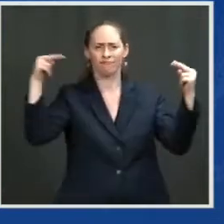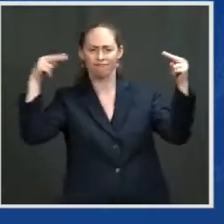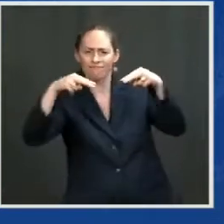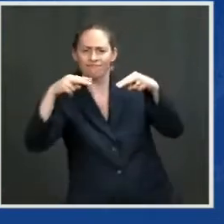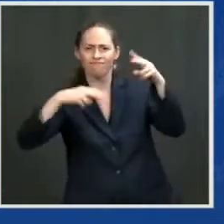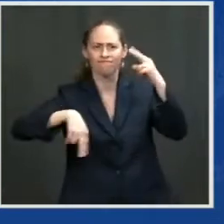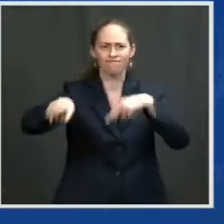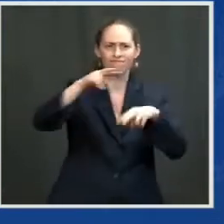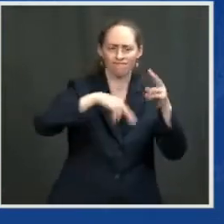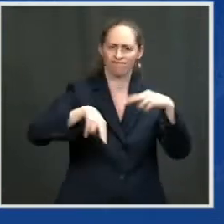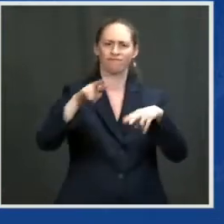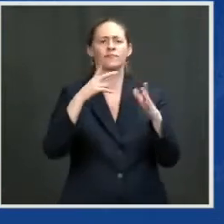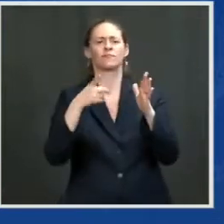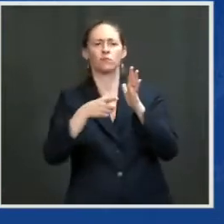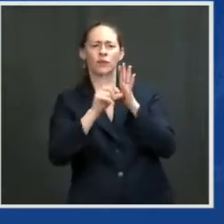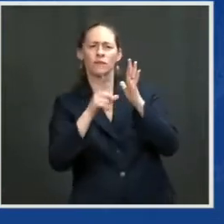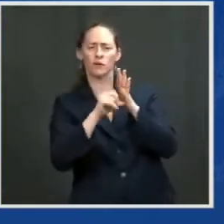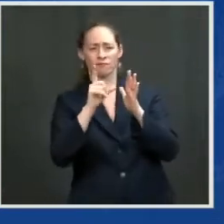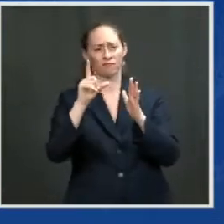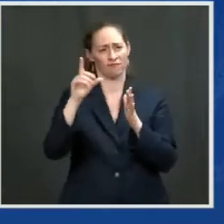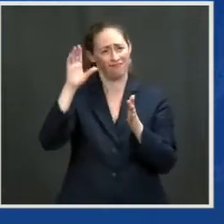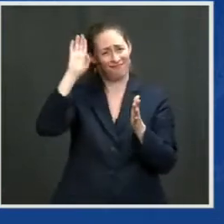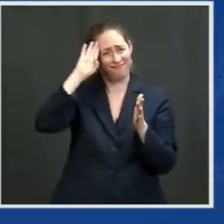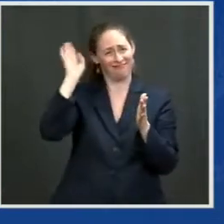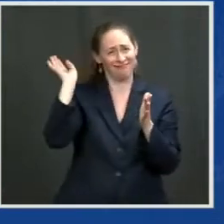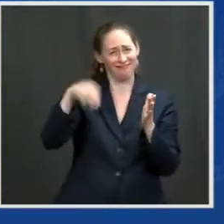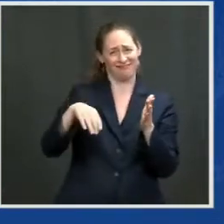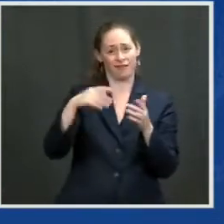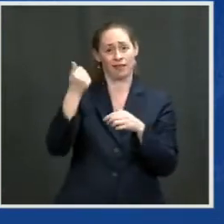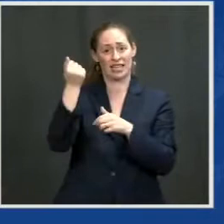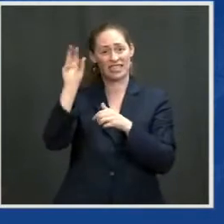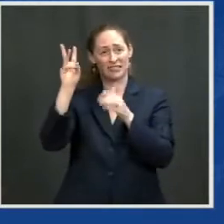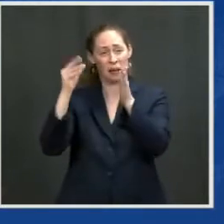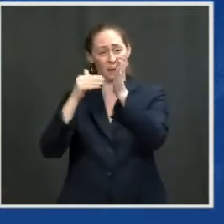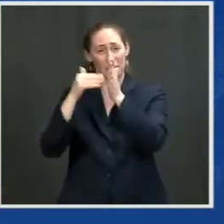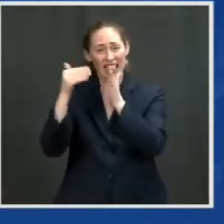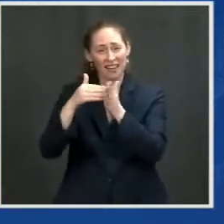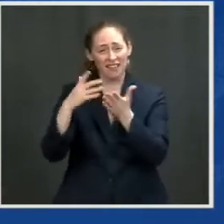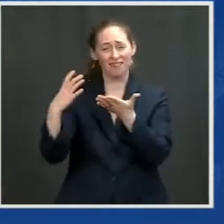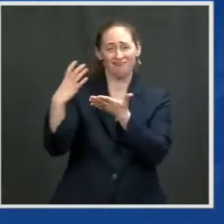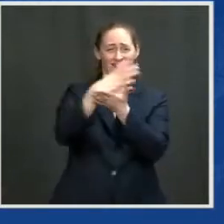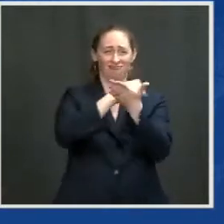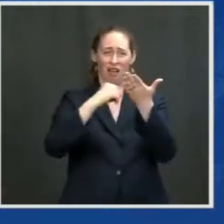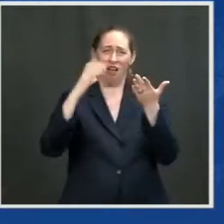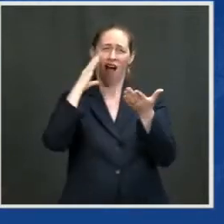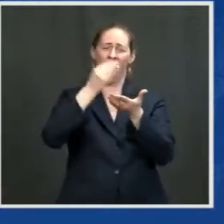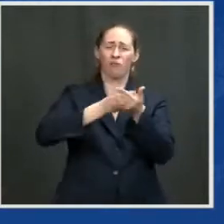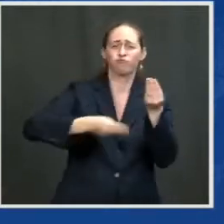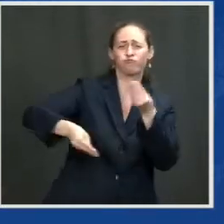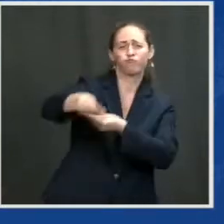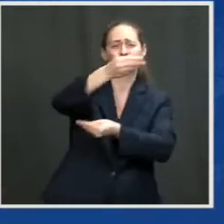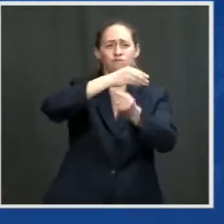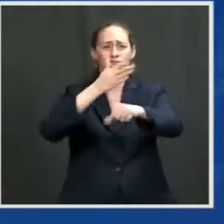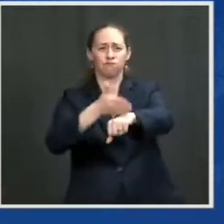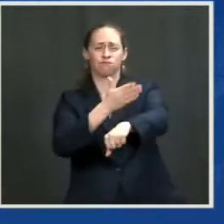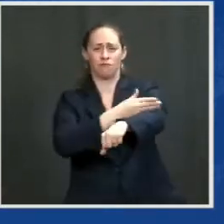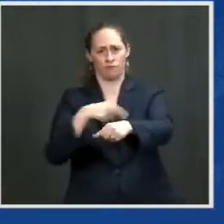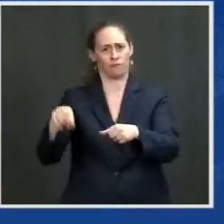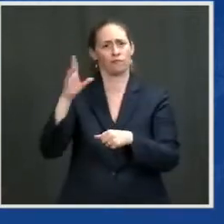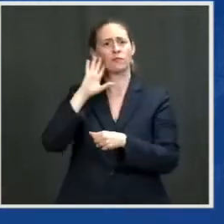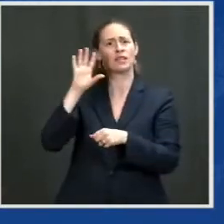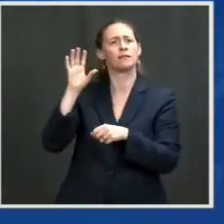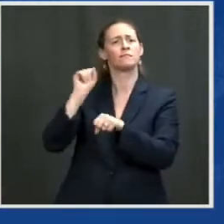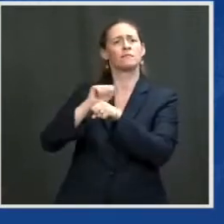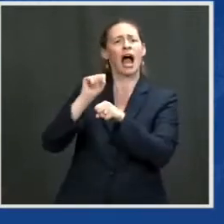million good-paying jobs. Not $8 an hour, $12 an hour, $15 an hour, prevailing wage jobs.